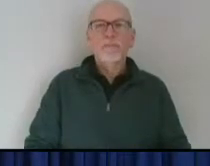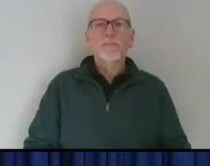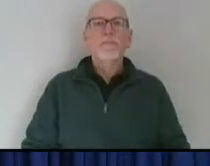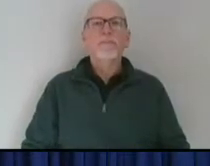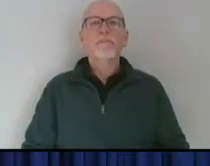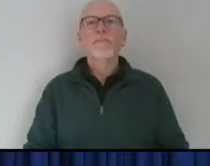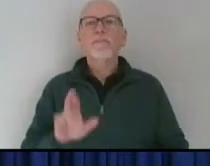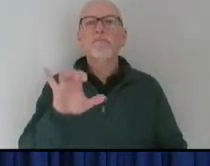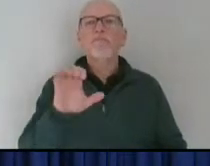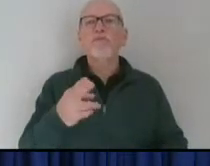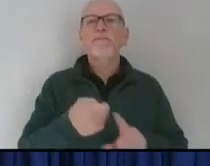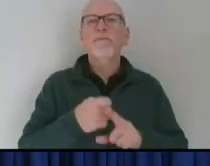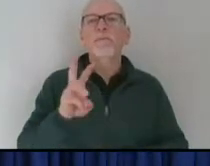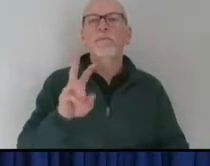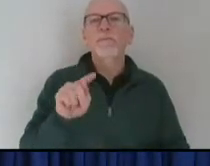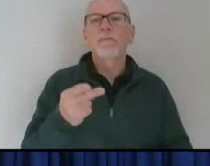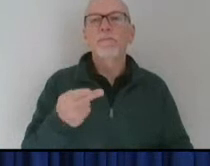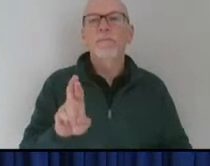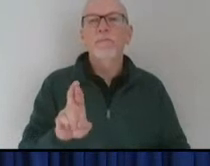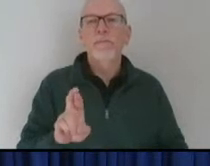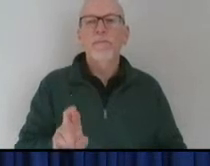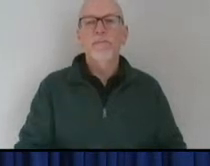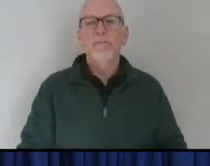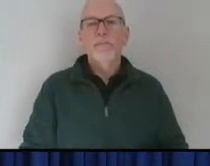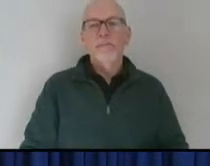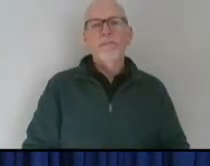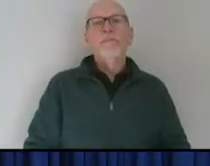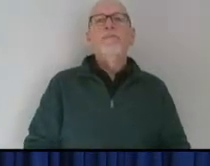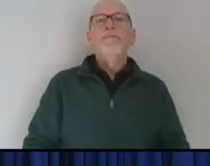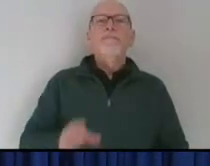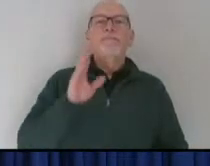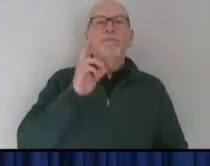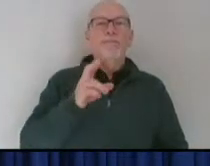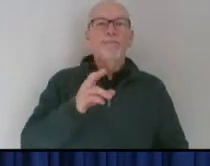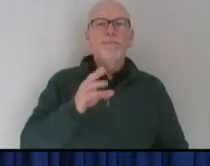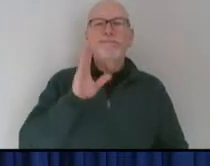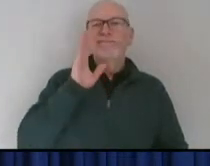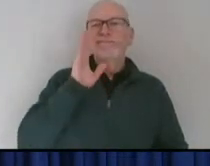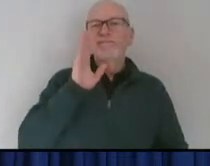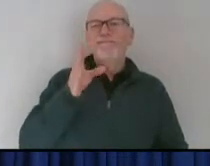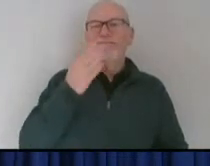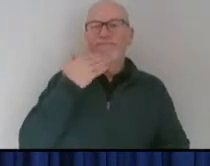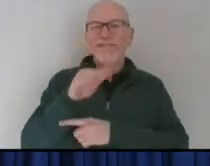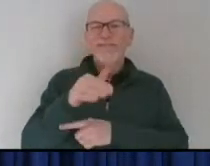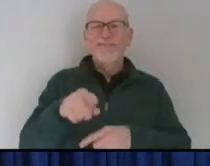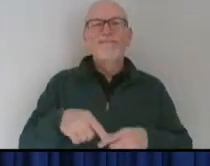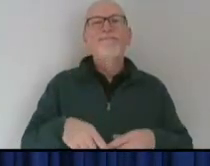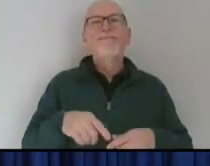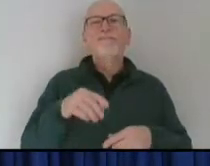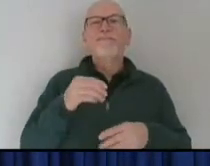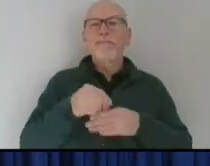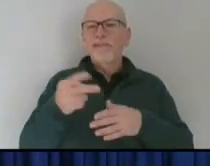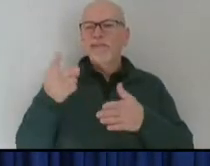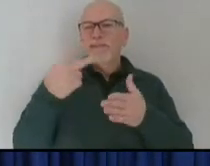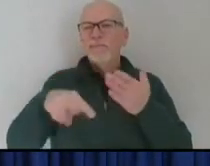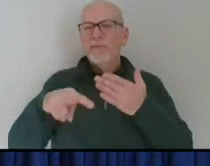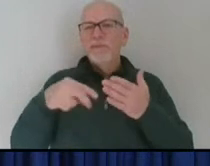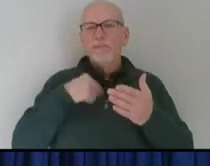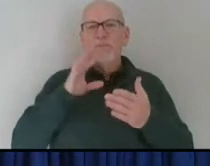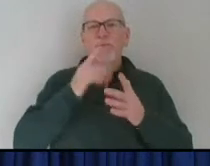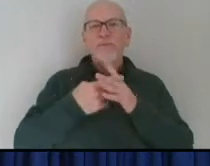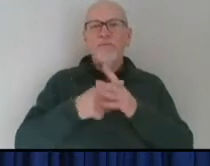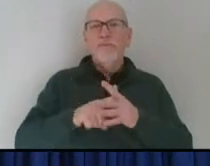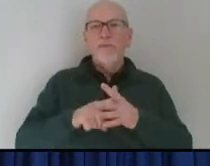Rich with WTHR. Good afternoon, Rich. Good afternoon. In a couple of weeks, we start